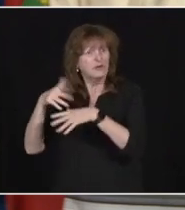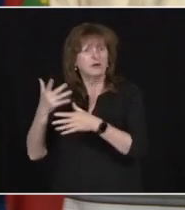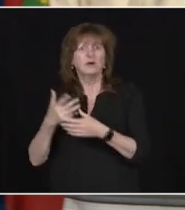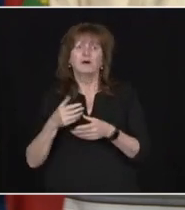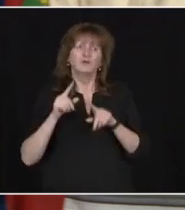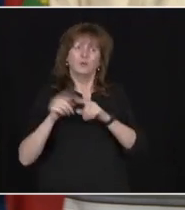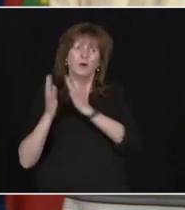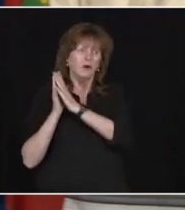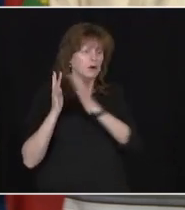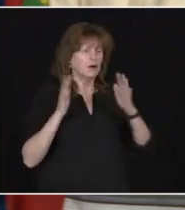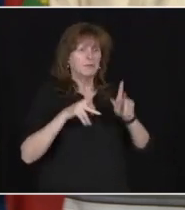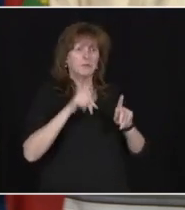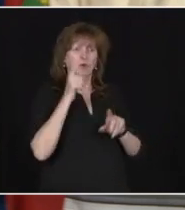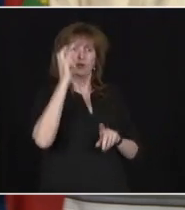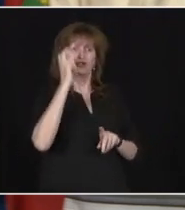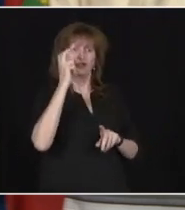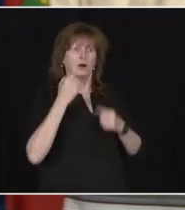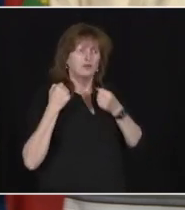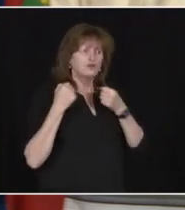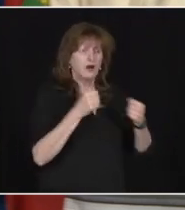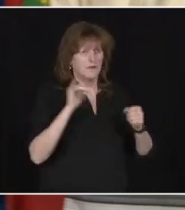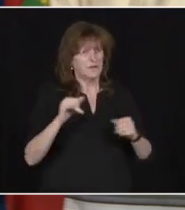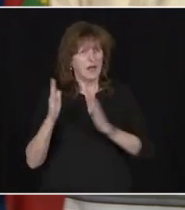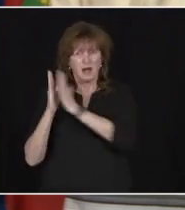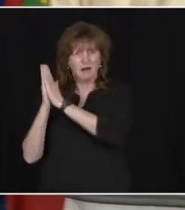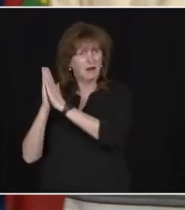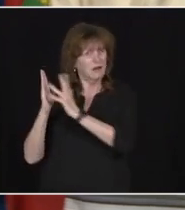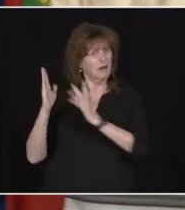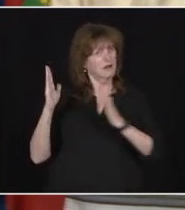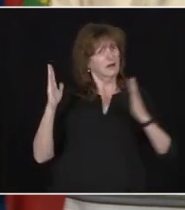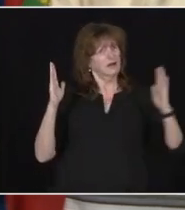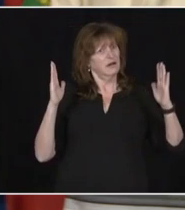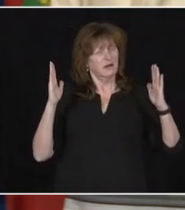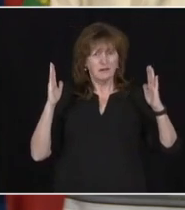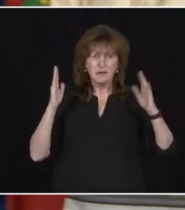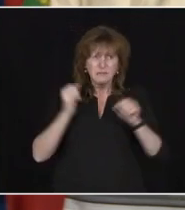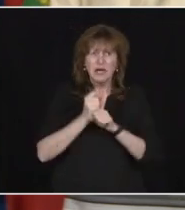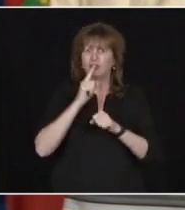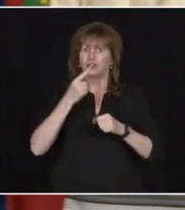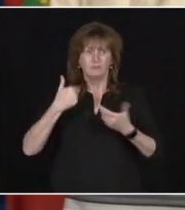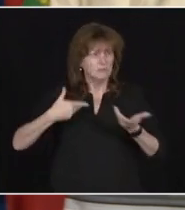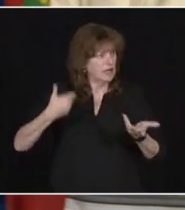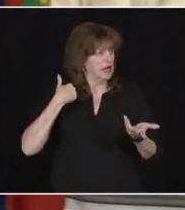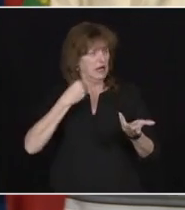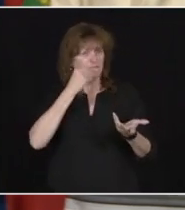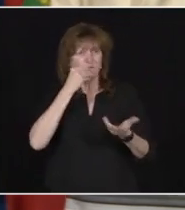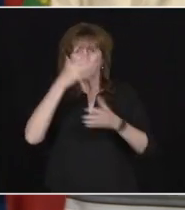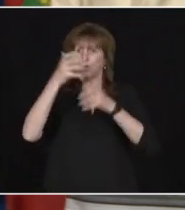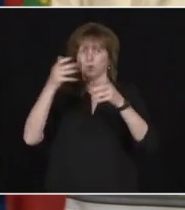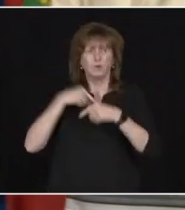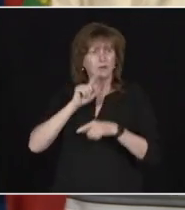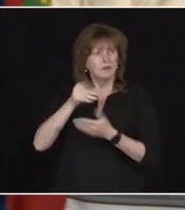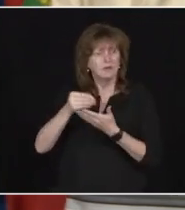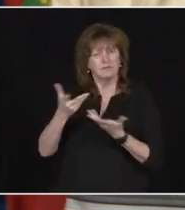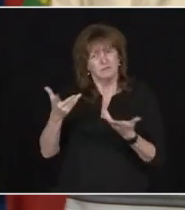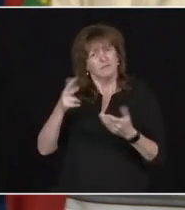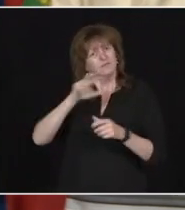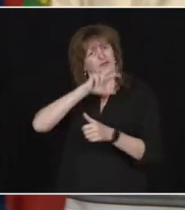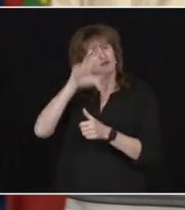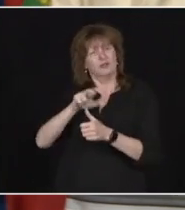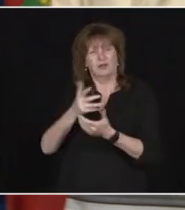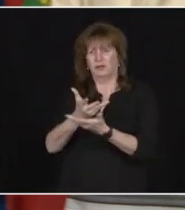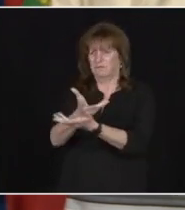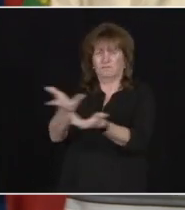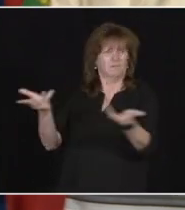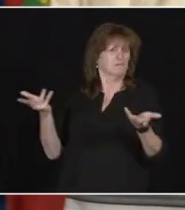supply chain strong. You're absolute champions. And while these hardworking folks have our backs, we